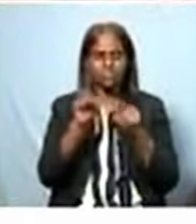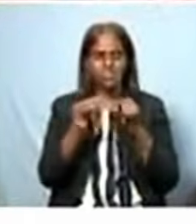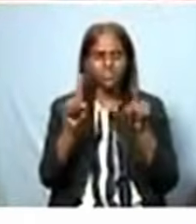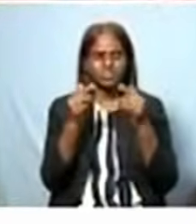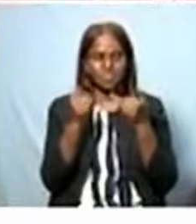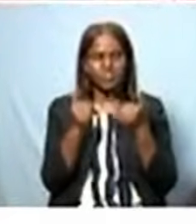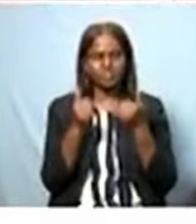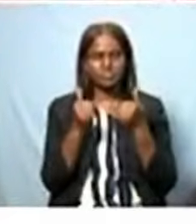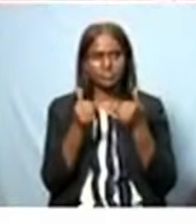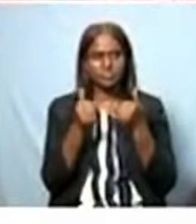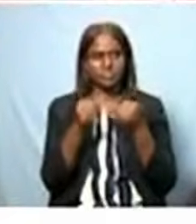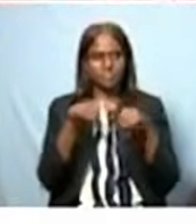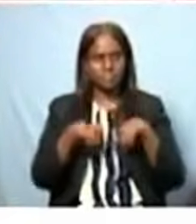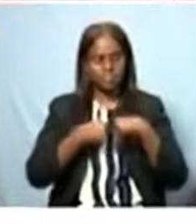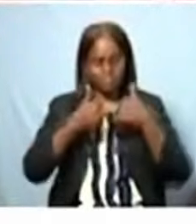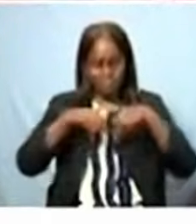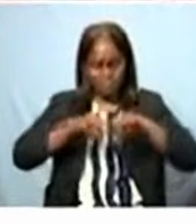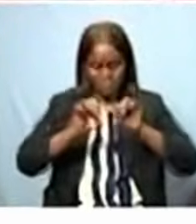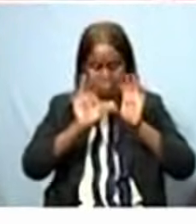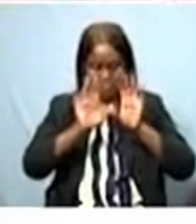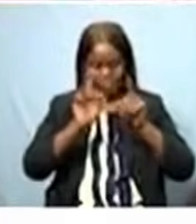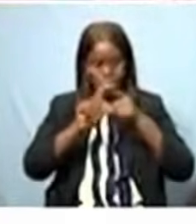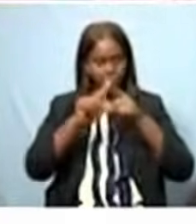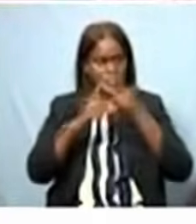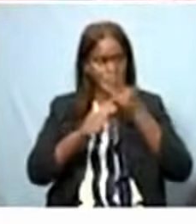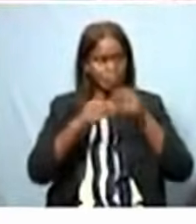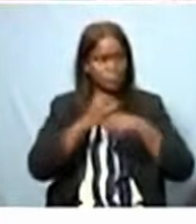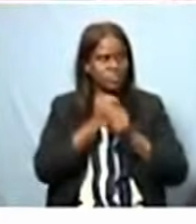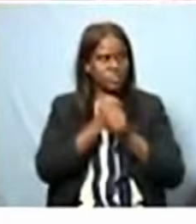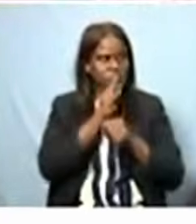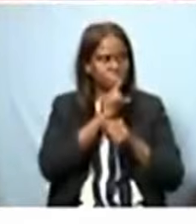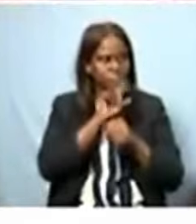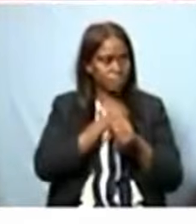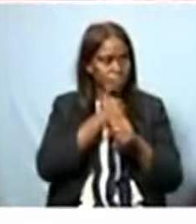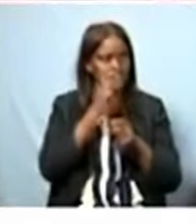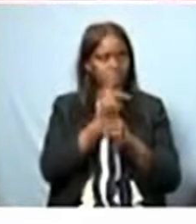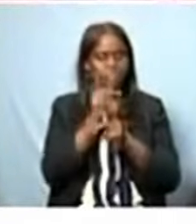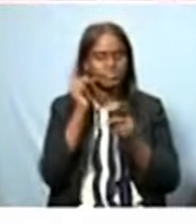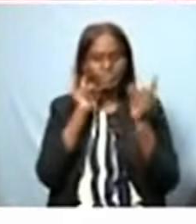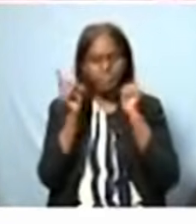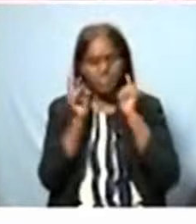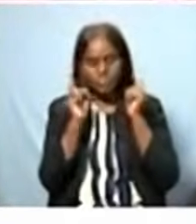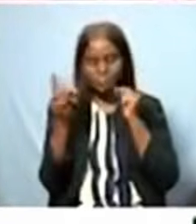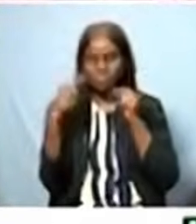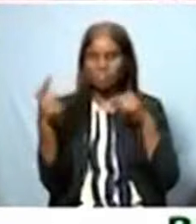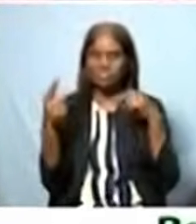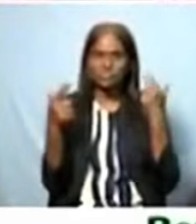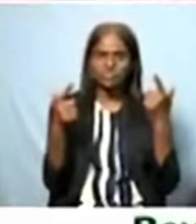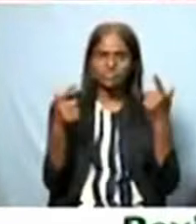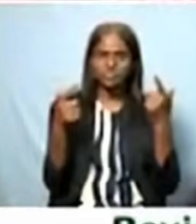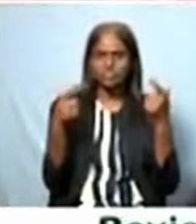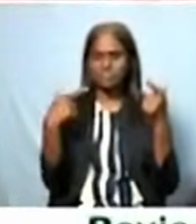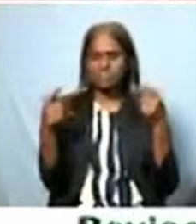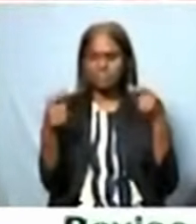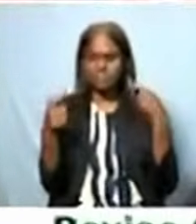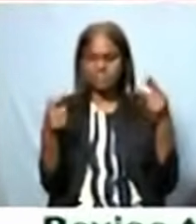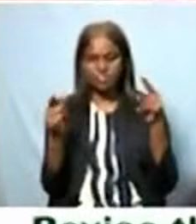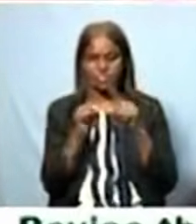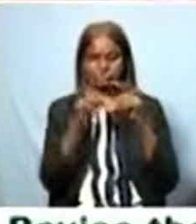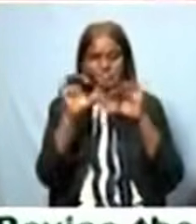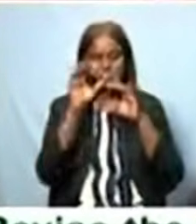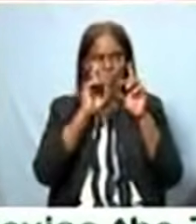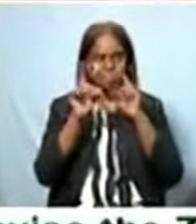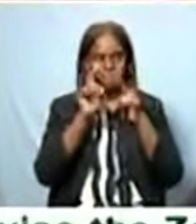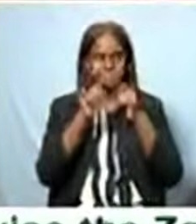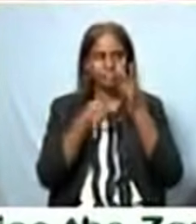However, we continue to ensure that we keep hearing both sides and we continue to debate. But it